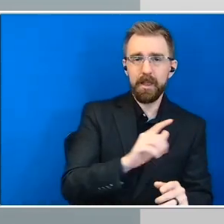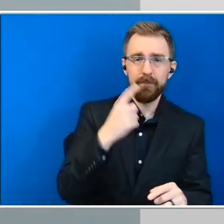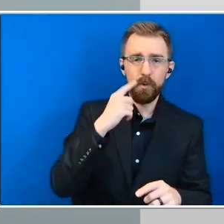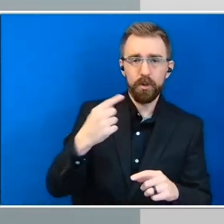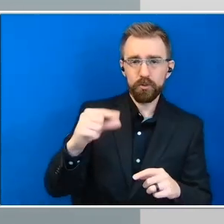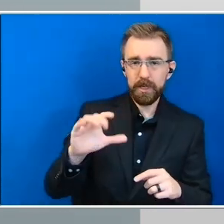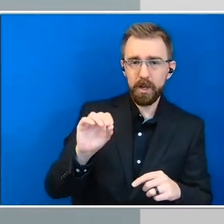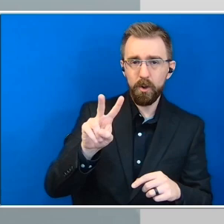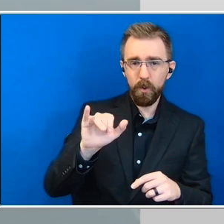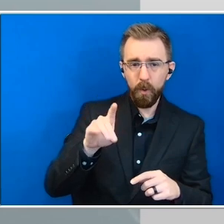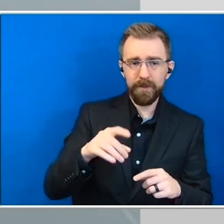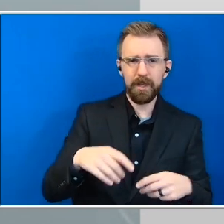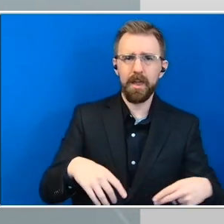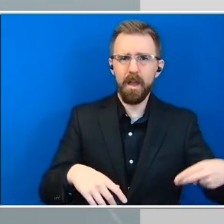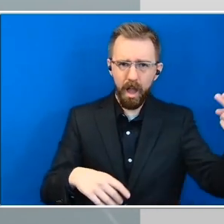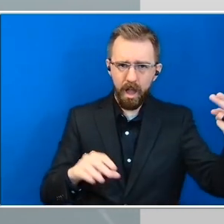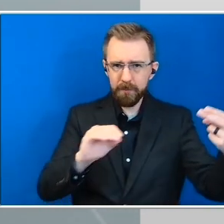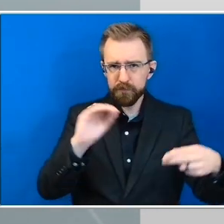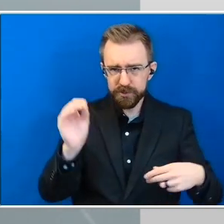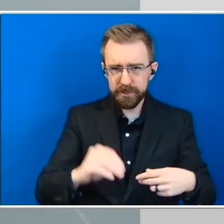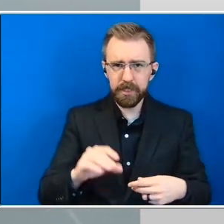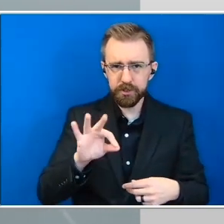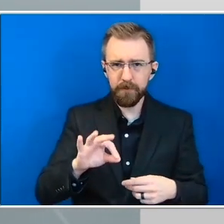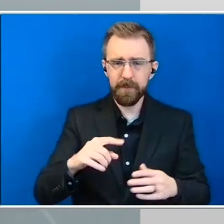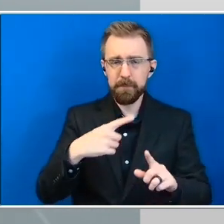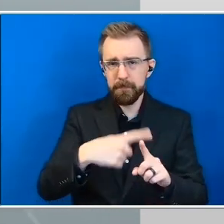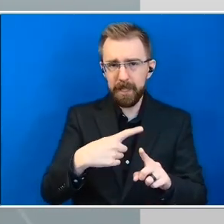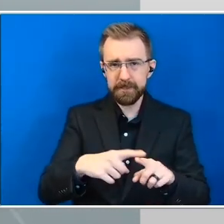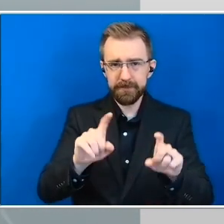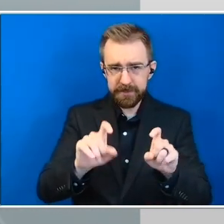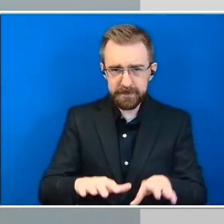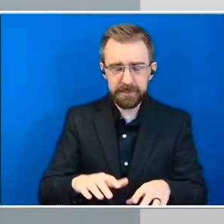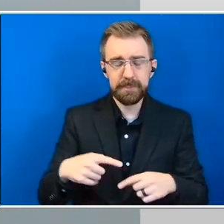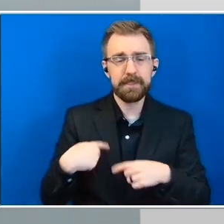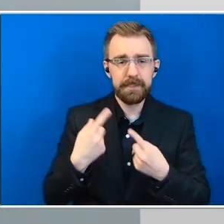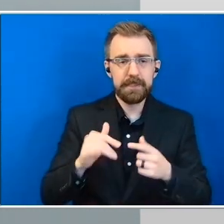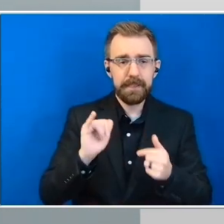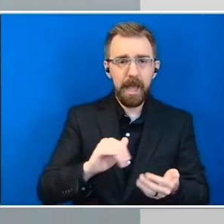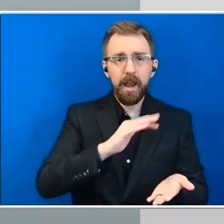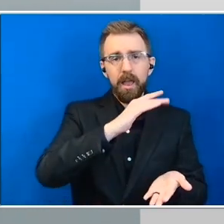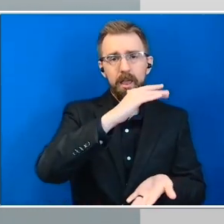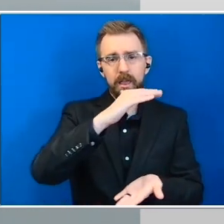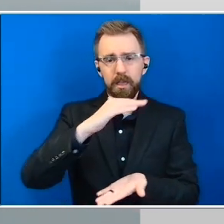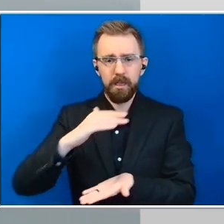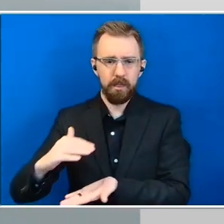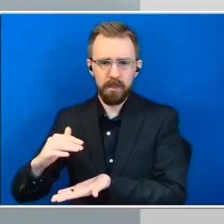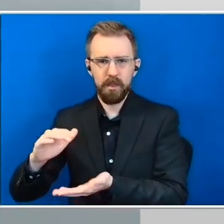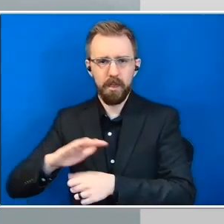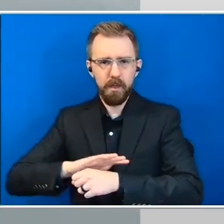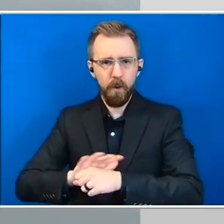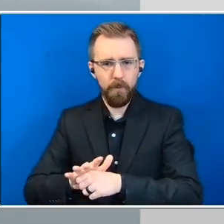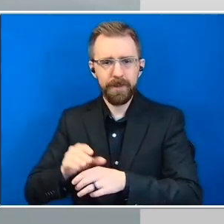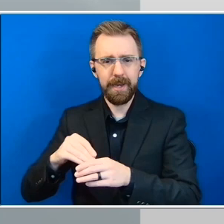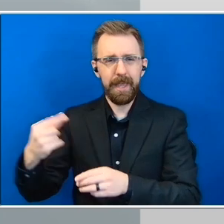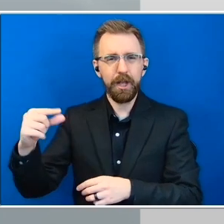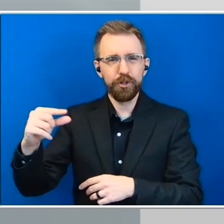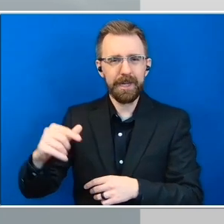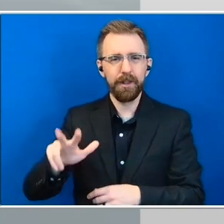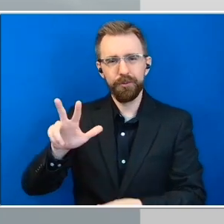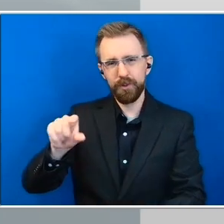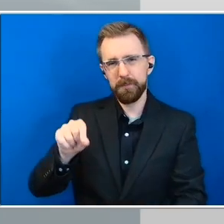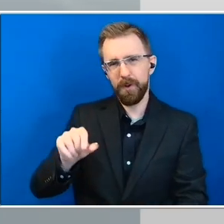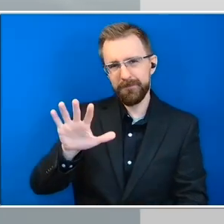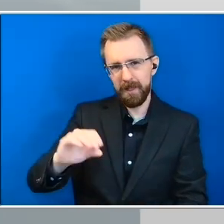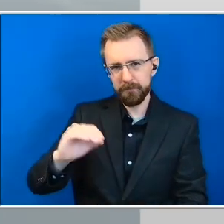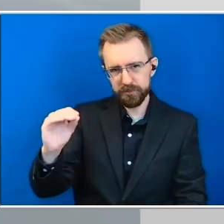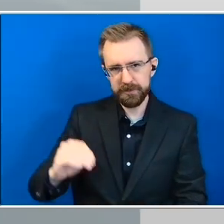high percentage of positive tests. Since that time, we've come down. Right now, COVID in green is at 3.5%.